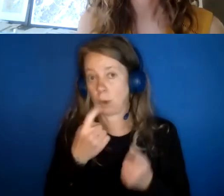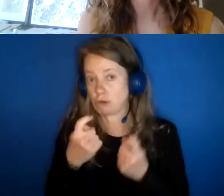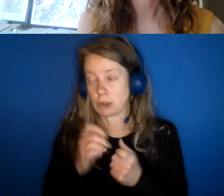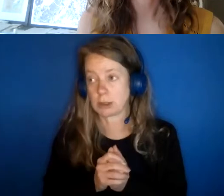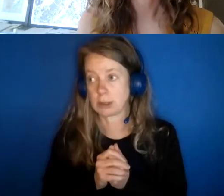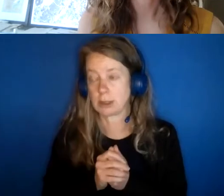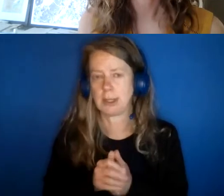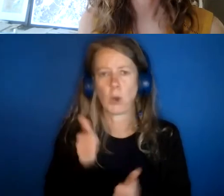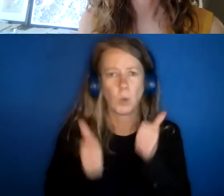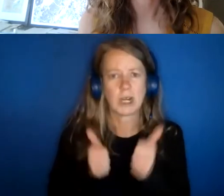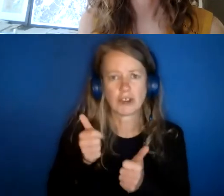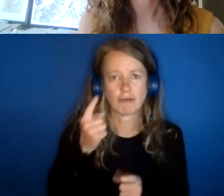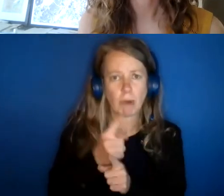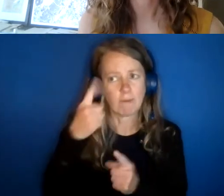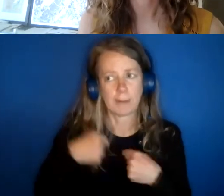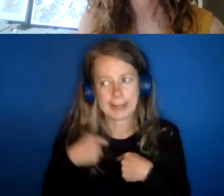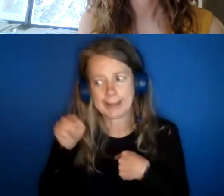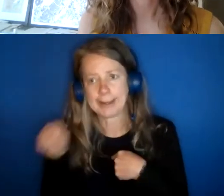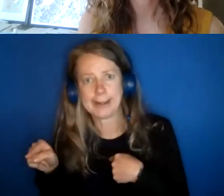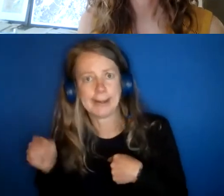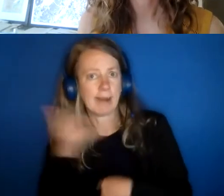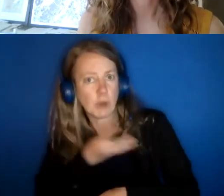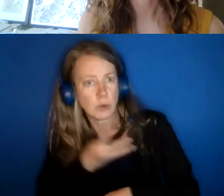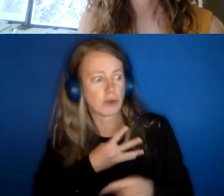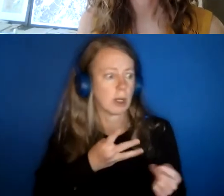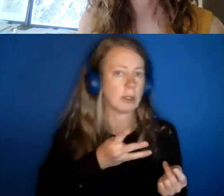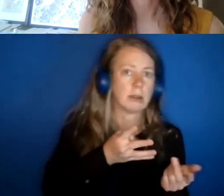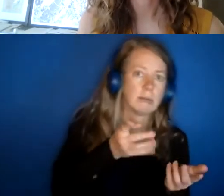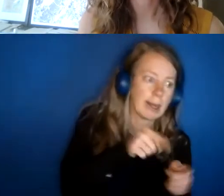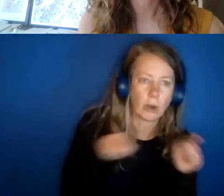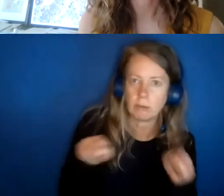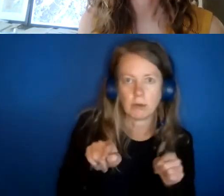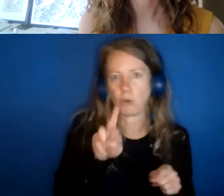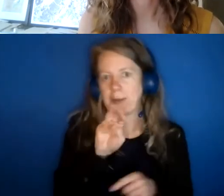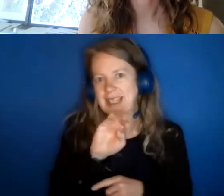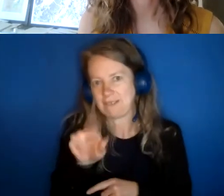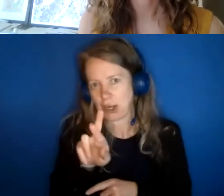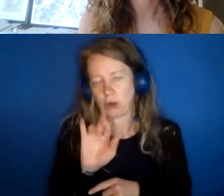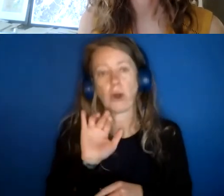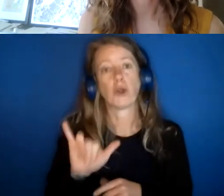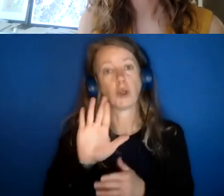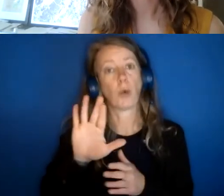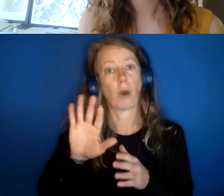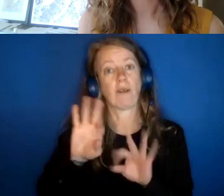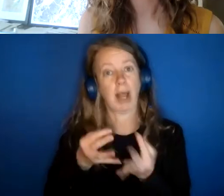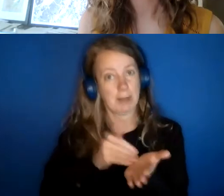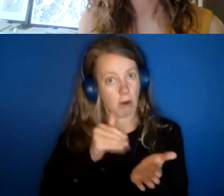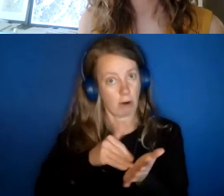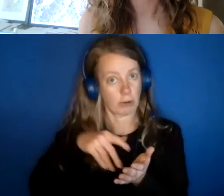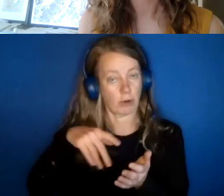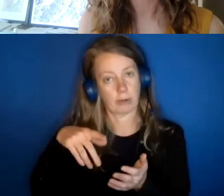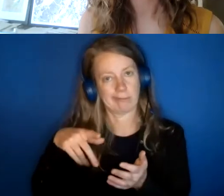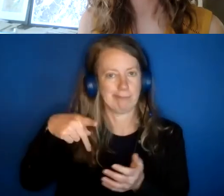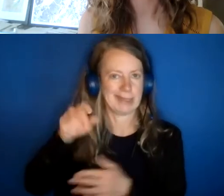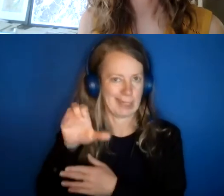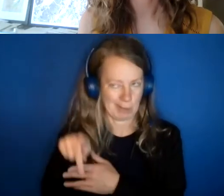which treatment is right for you, then your primary doctor is always the best resource, but you can also get in touch with members